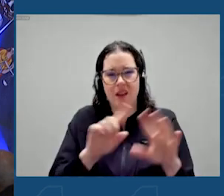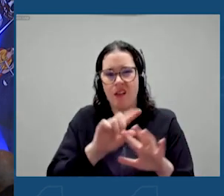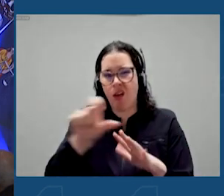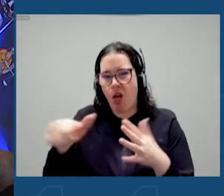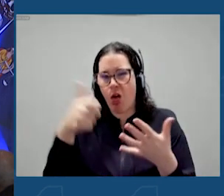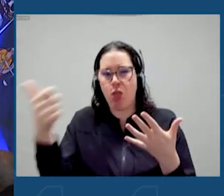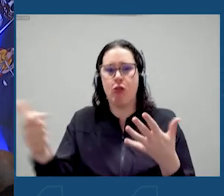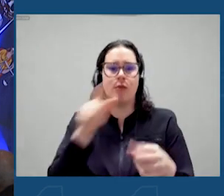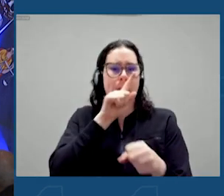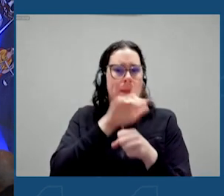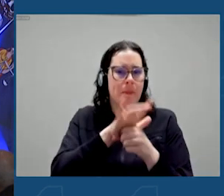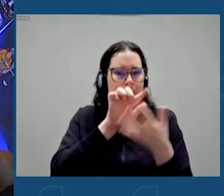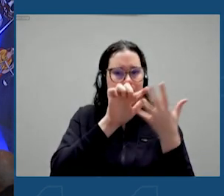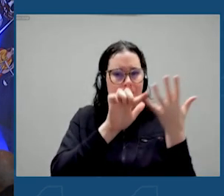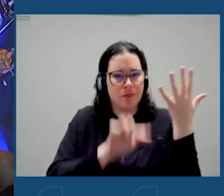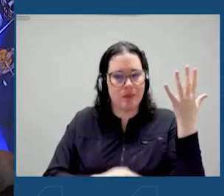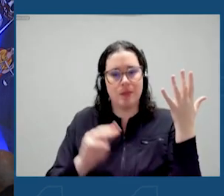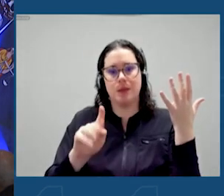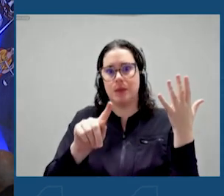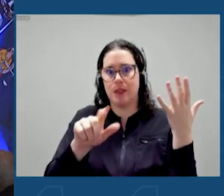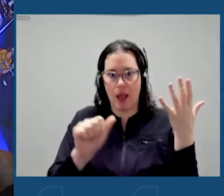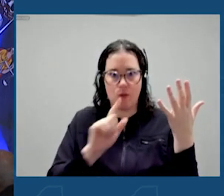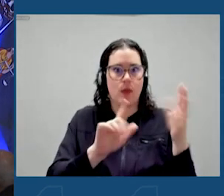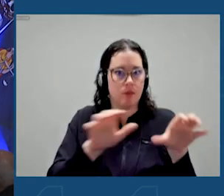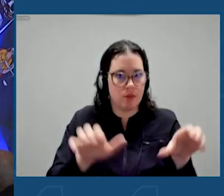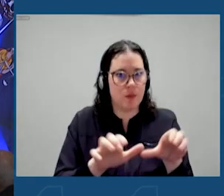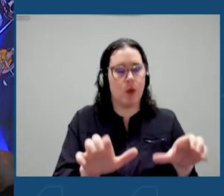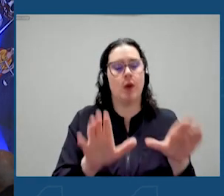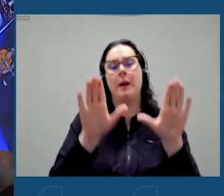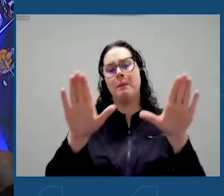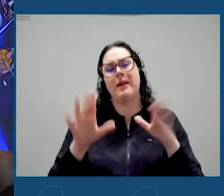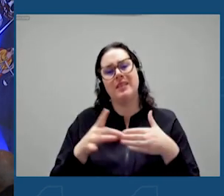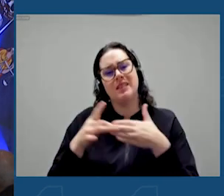of other commitments that the MTA is making. Really amazing leadership, Jano.